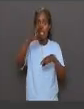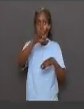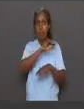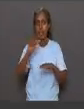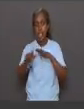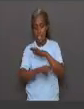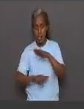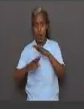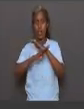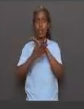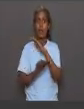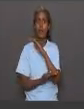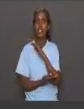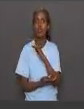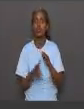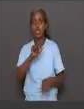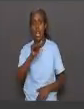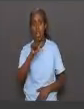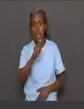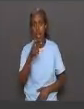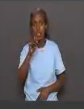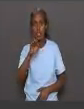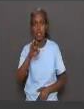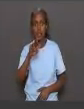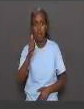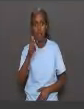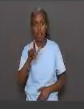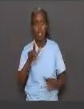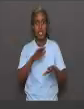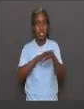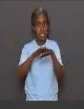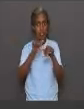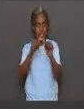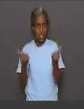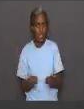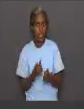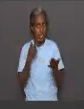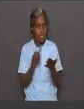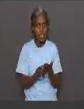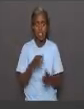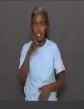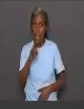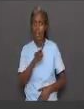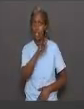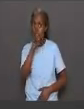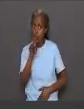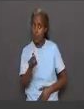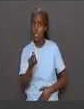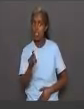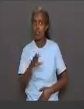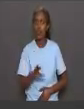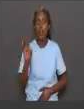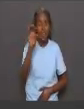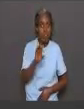lower base to the lateral surface area. This is where our equation